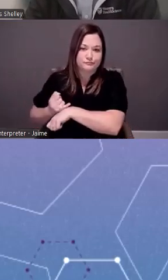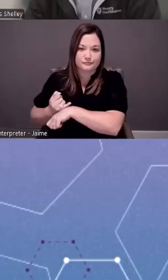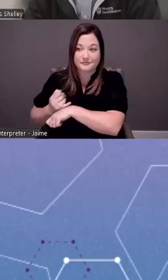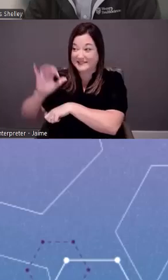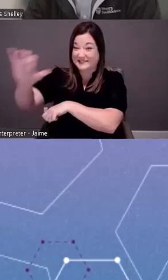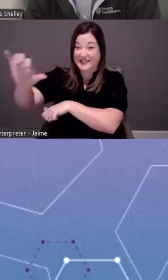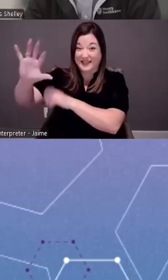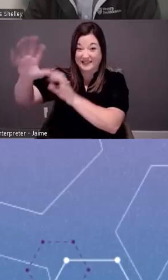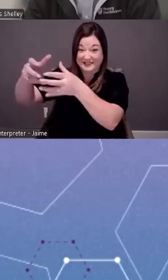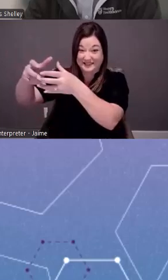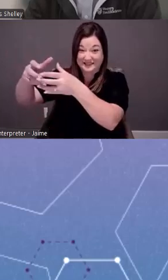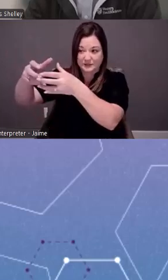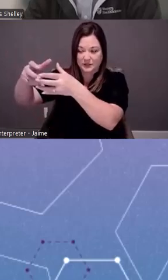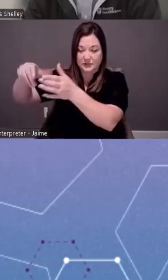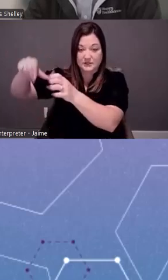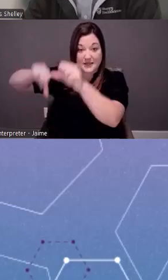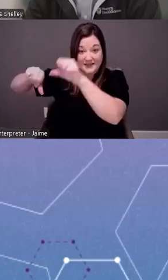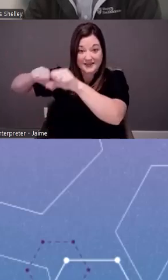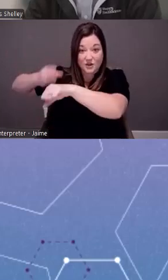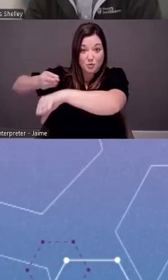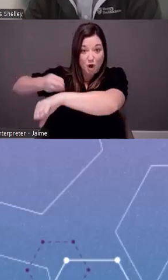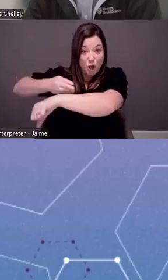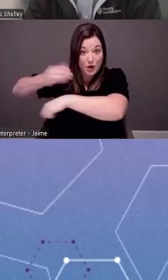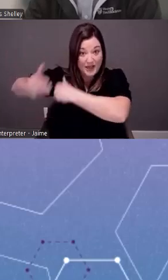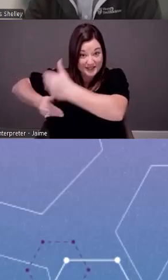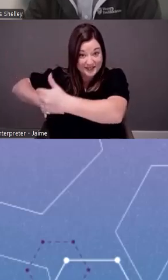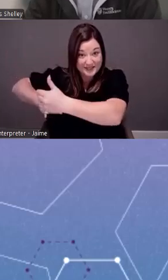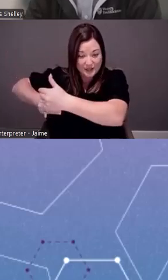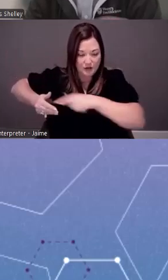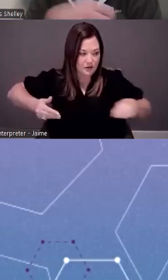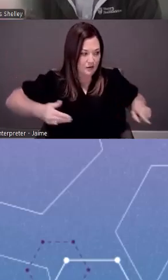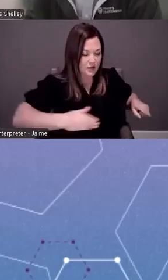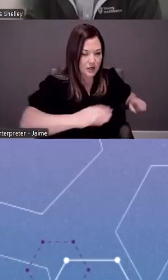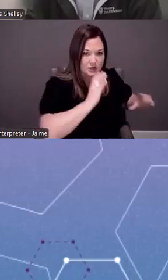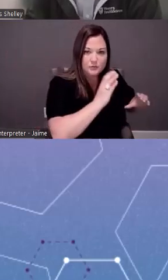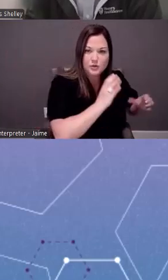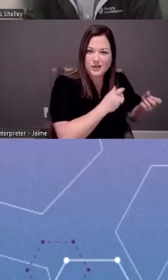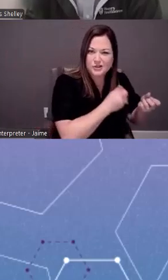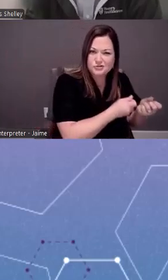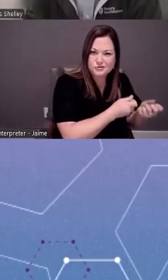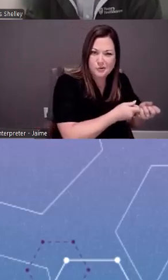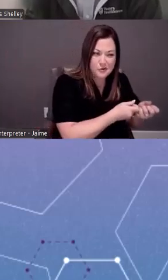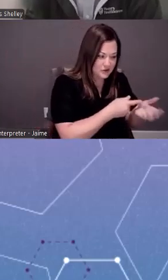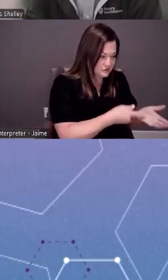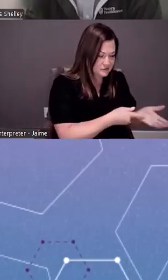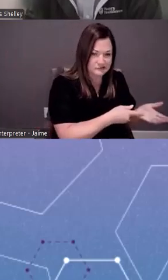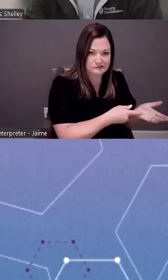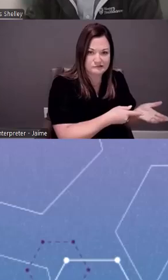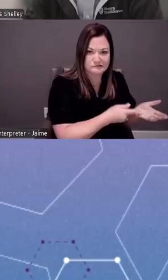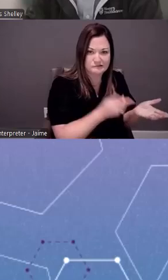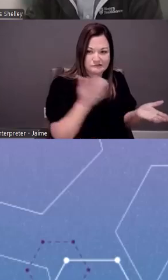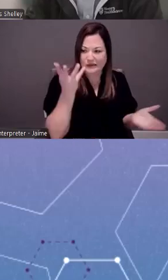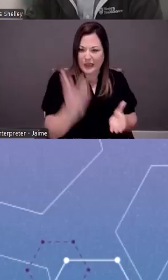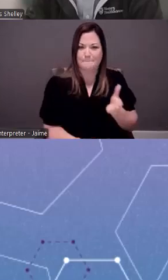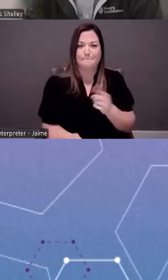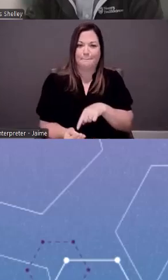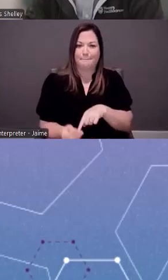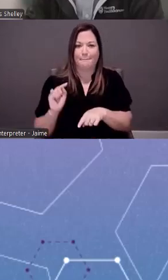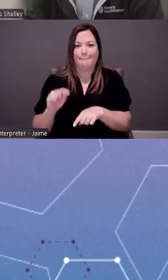between that scientific progress and the communication support that researchers receive?